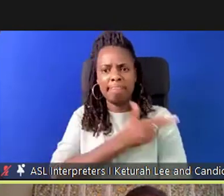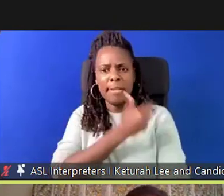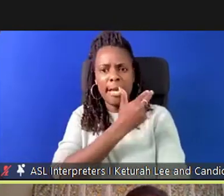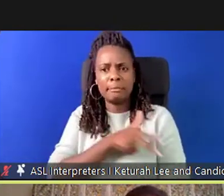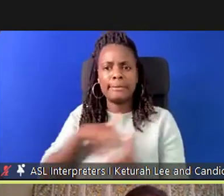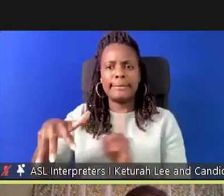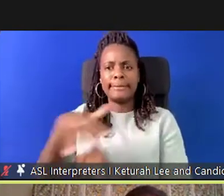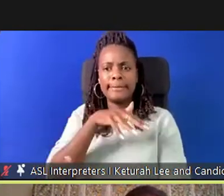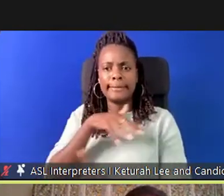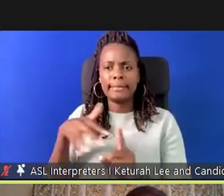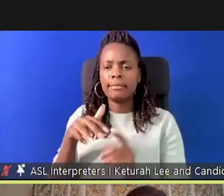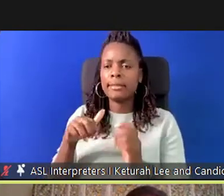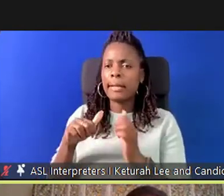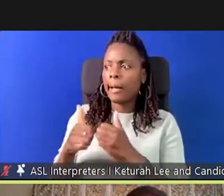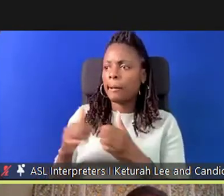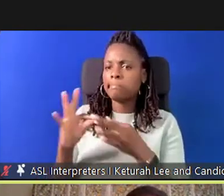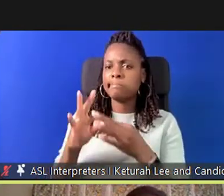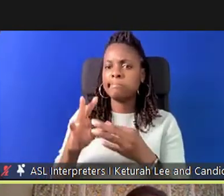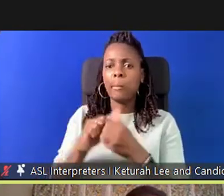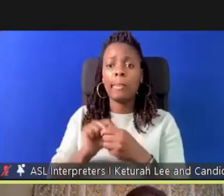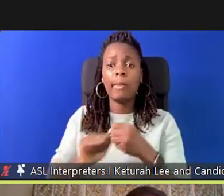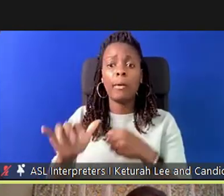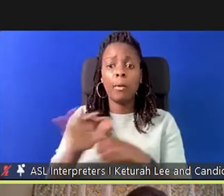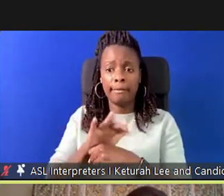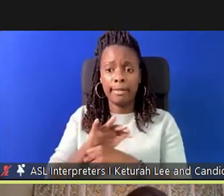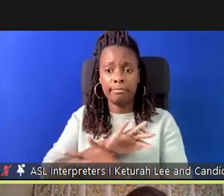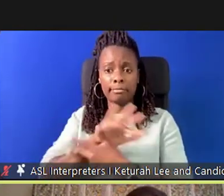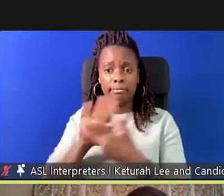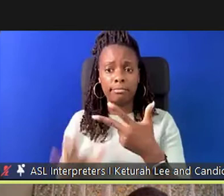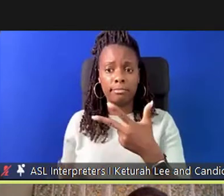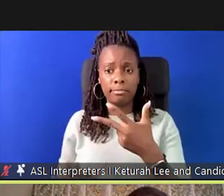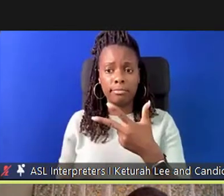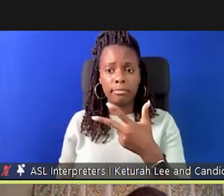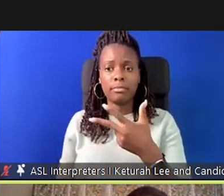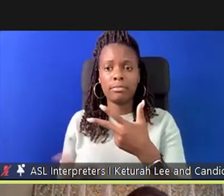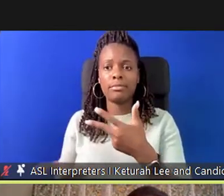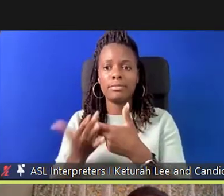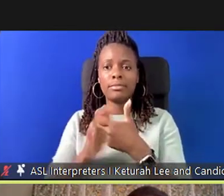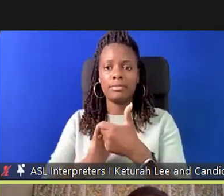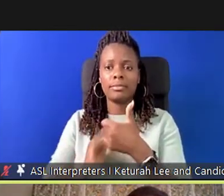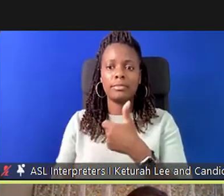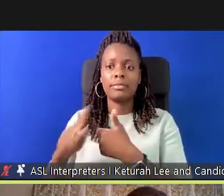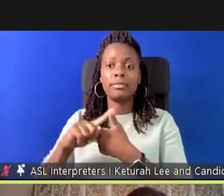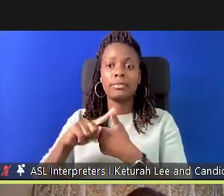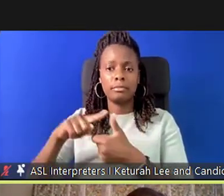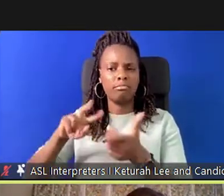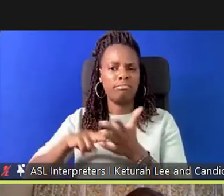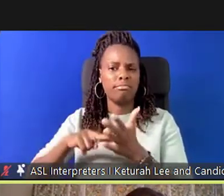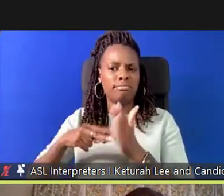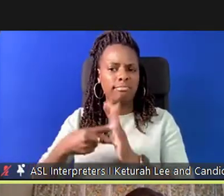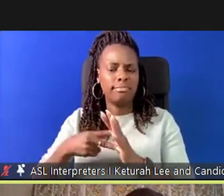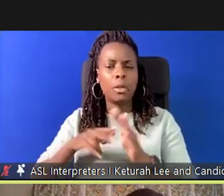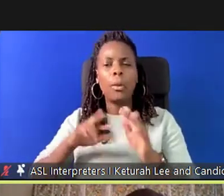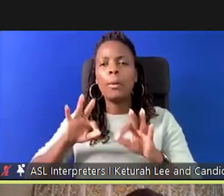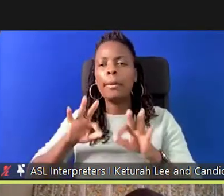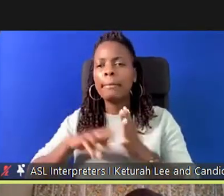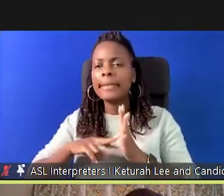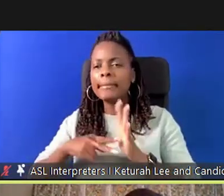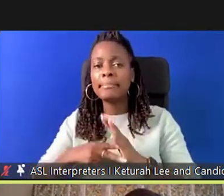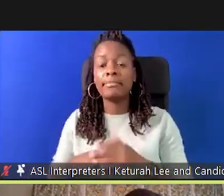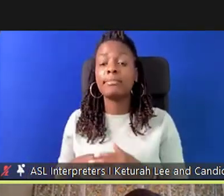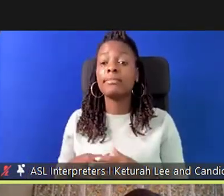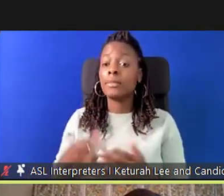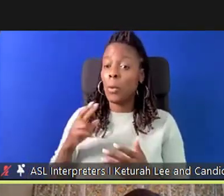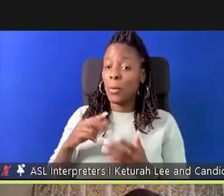the COVID-19 pandemic. So first, definitions. We generally think